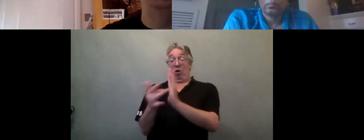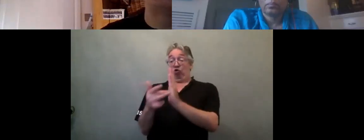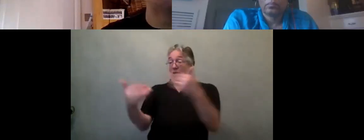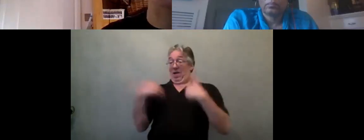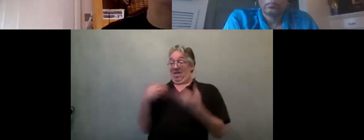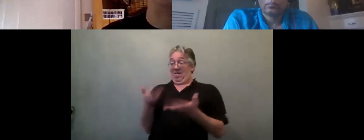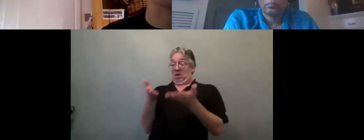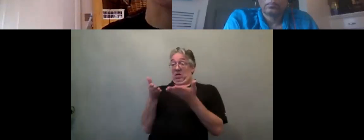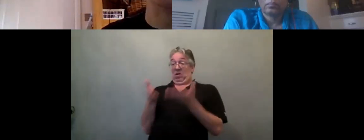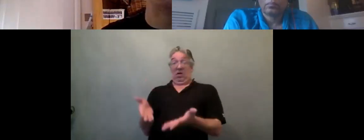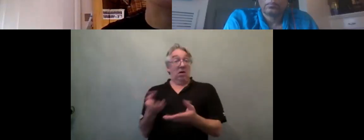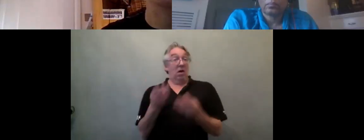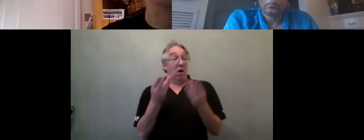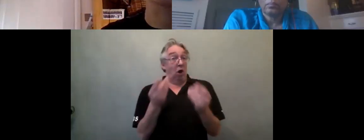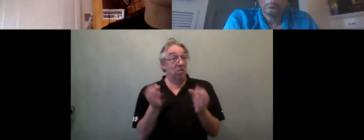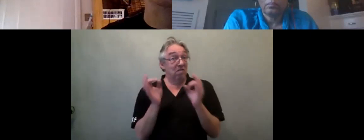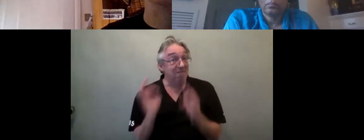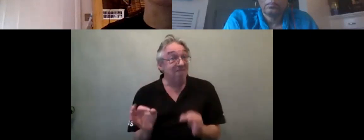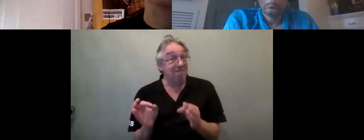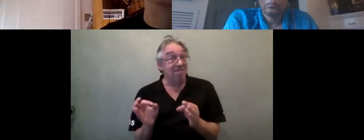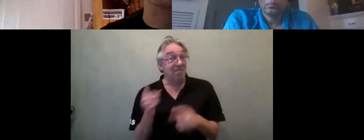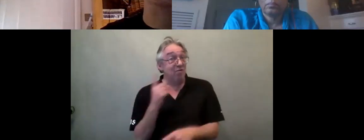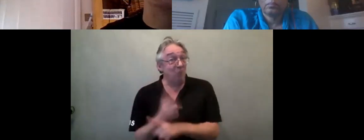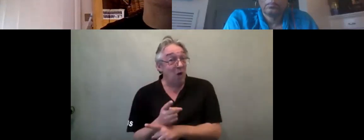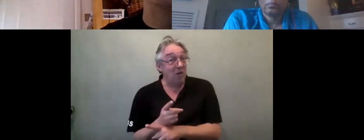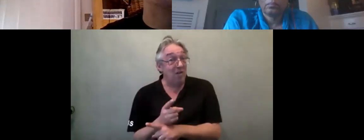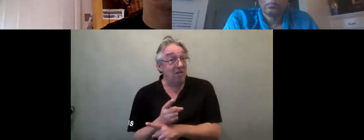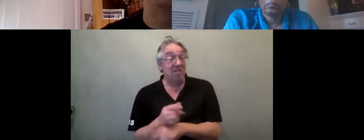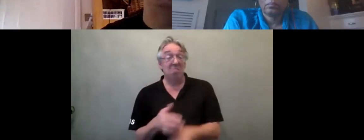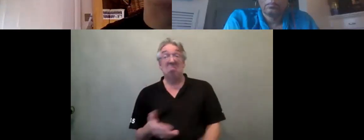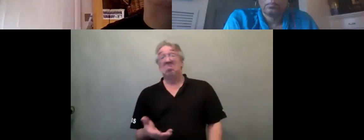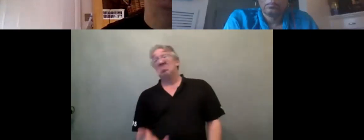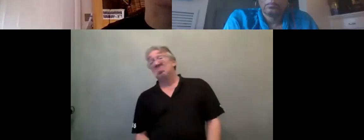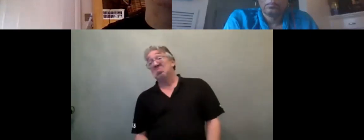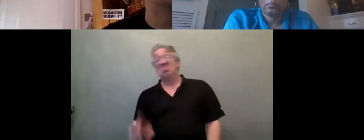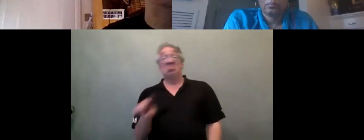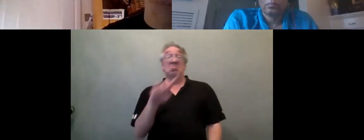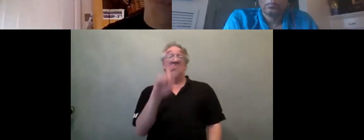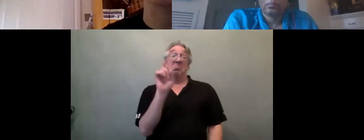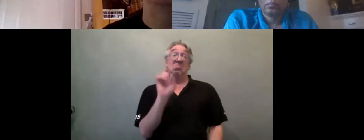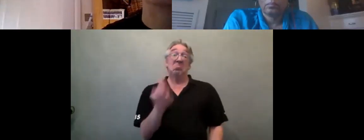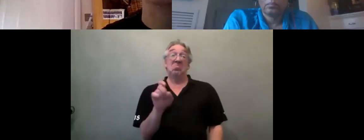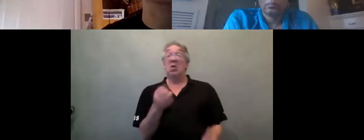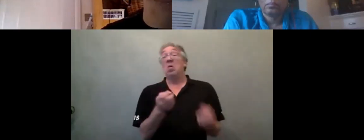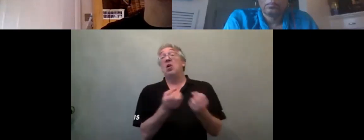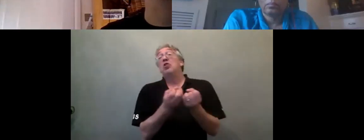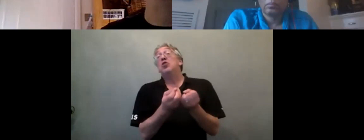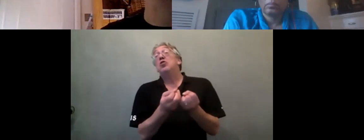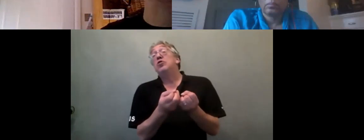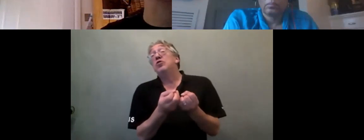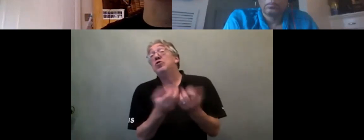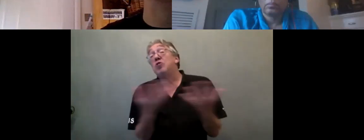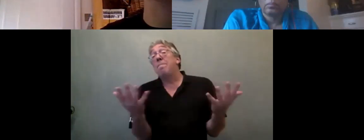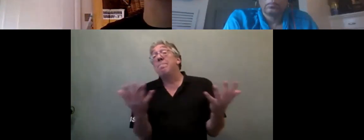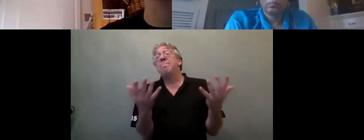There are mainstream products that if you go far enough back in the chain of development,